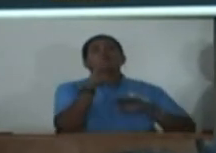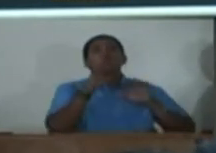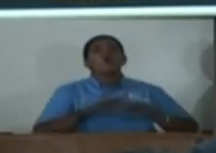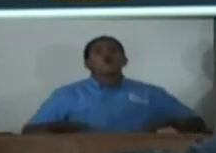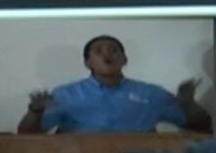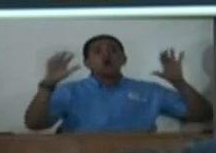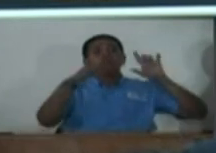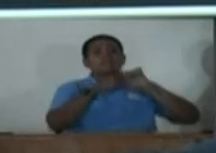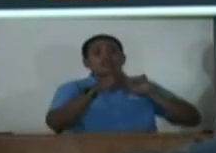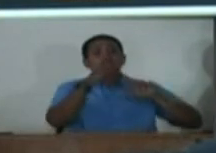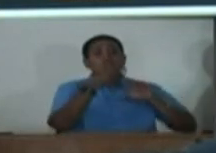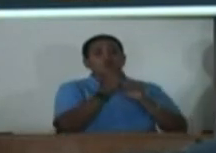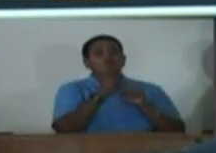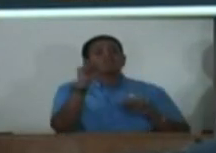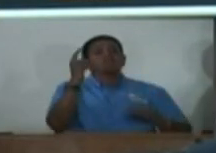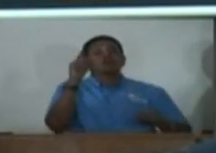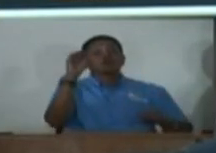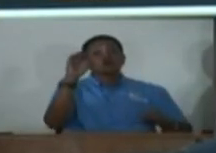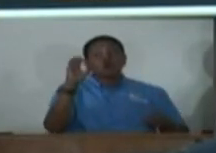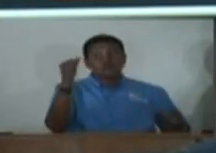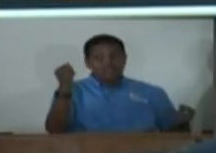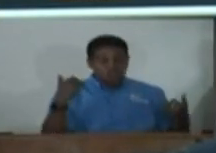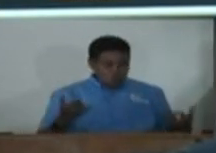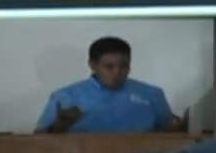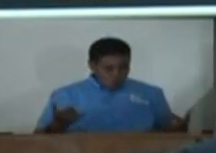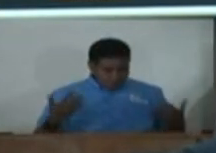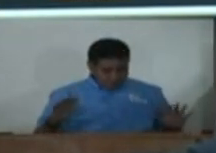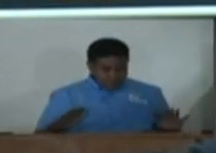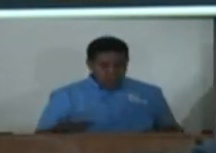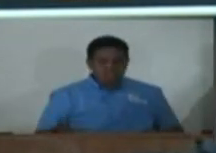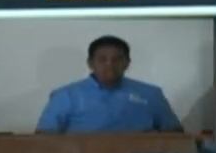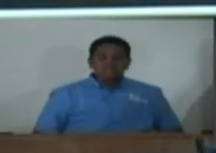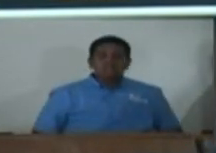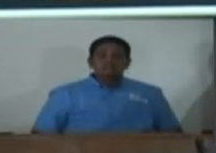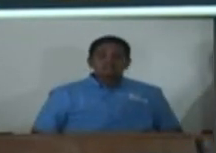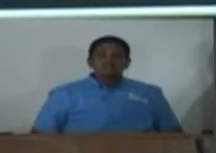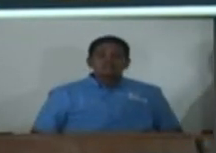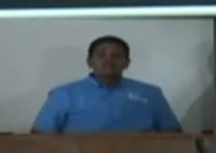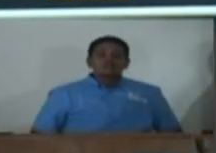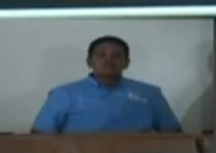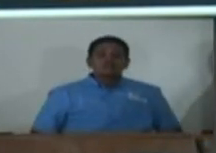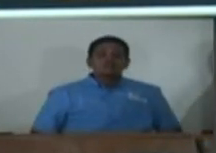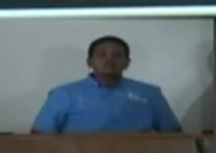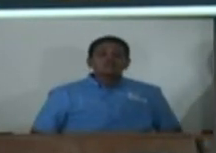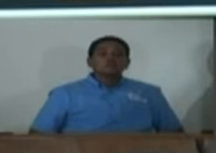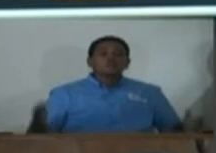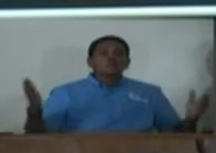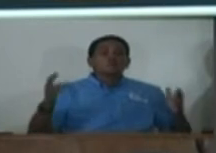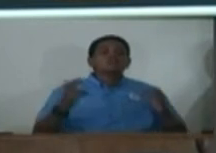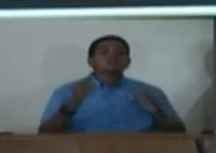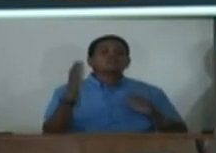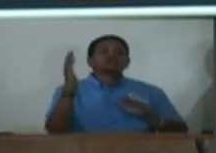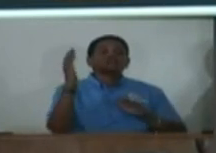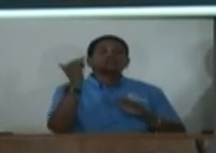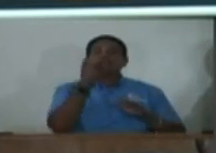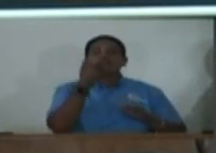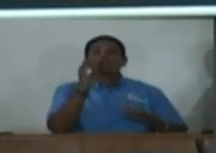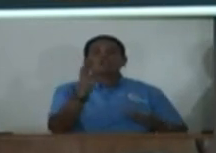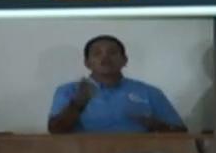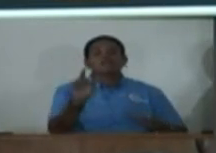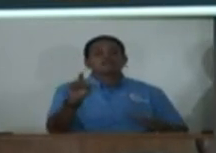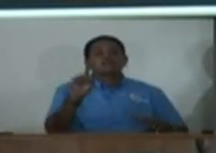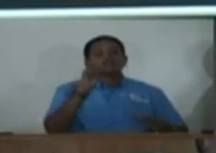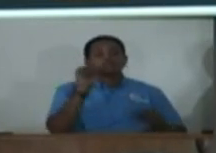has gotten a first dose? No. Okay. And then the question would be, what would be the shortfall that would be needed to